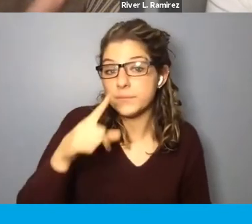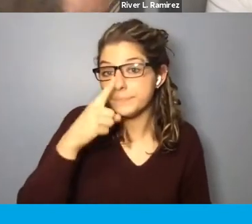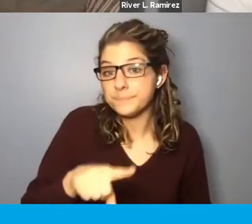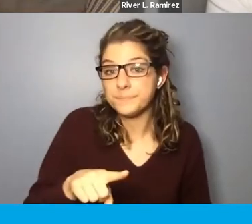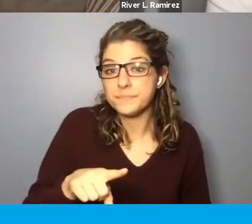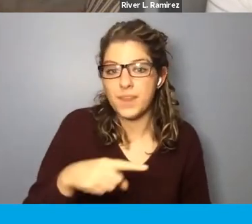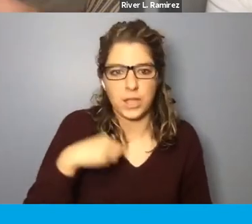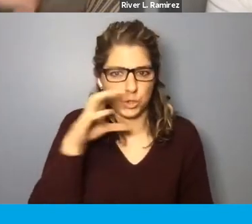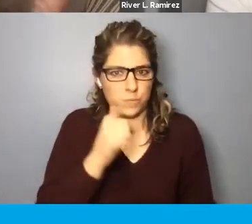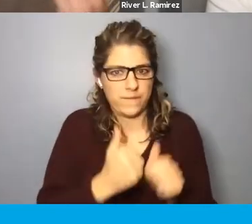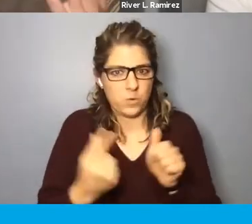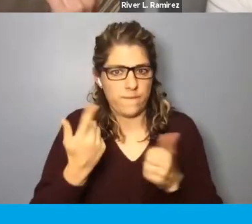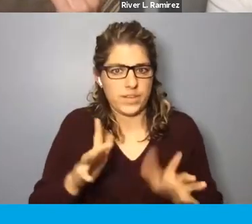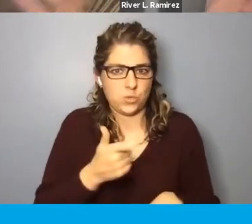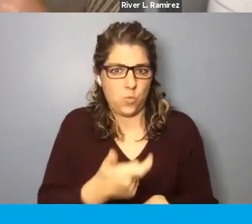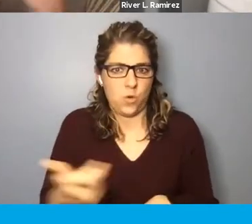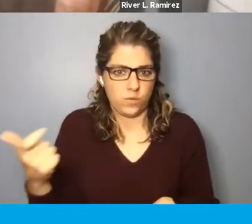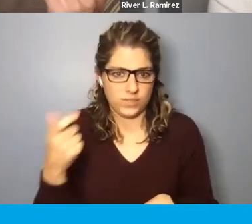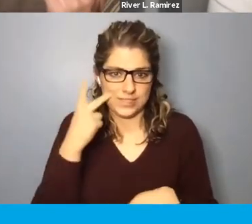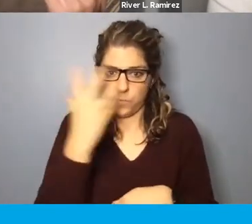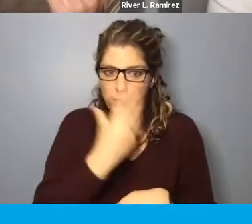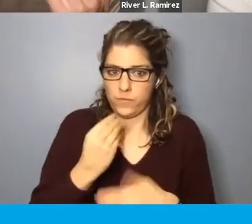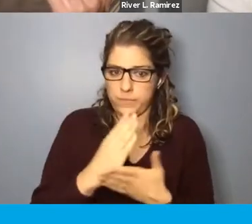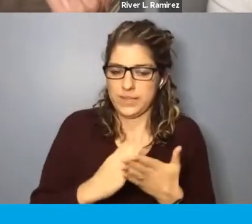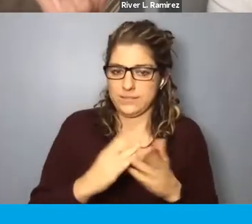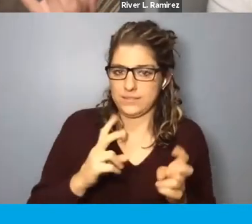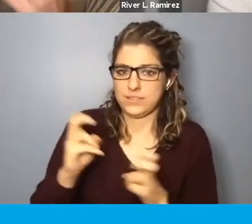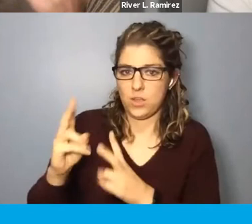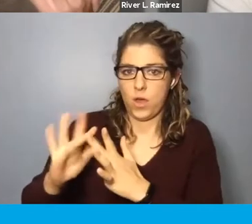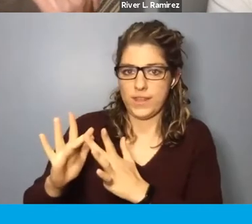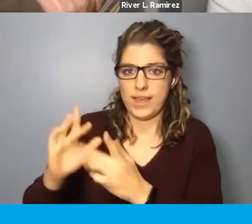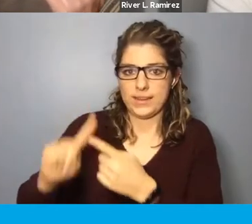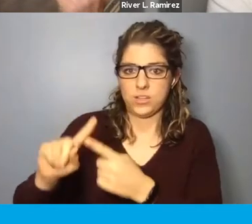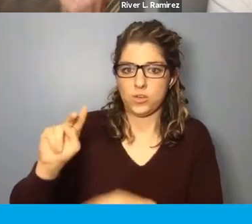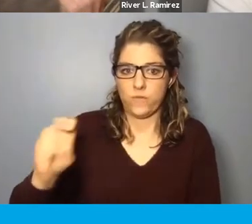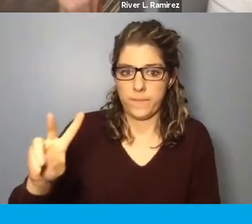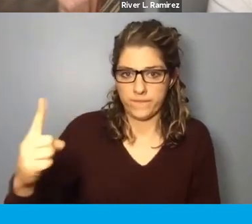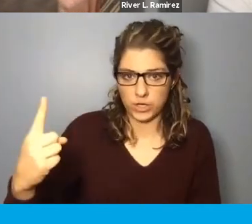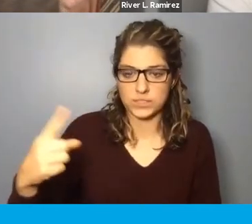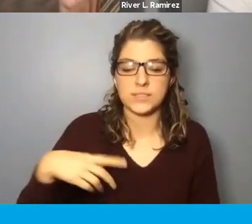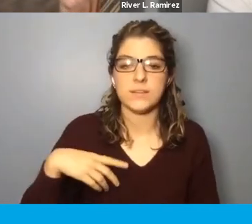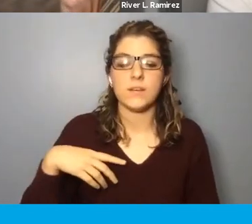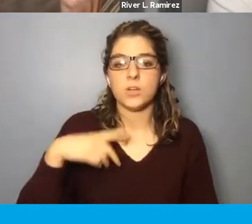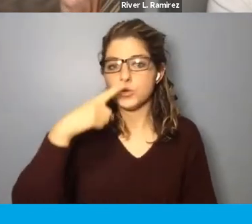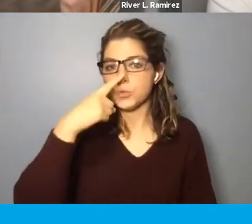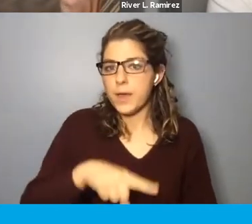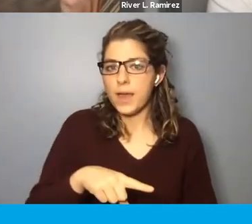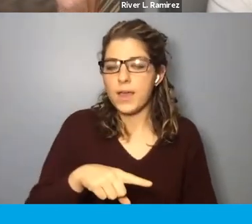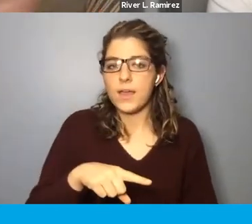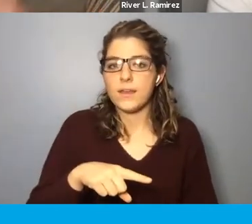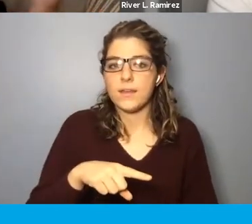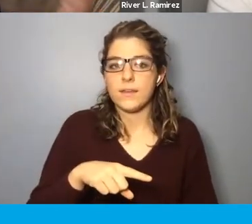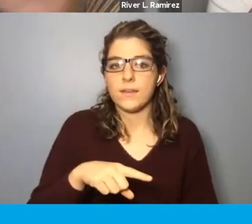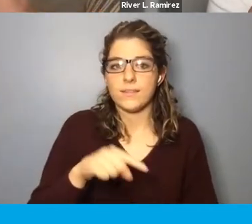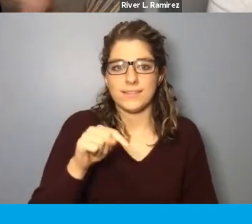I assume everyone who's watching this has already seen your beautiful piece, which is up online until November 1st. But will you just